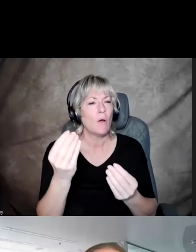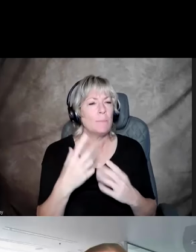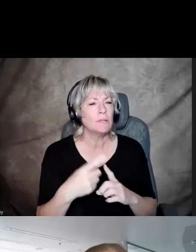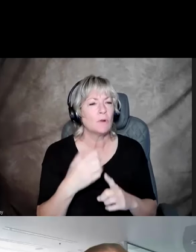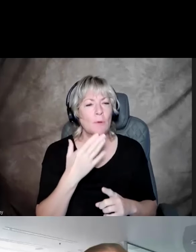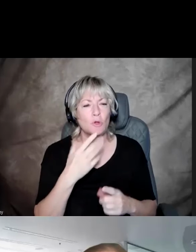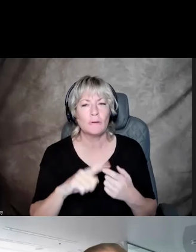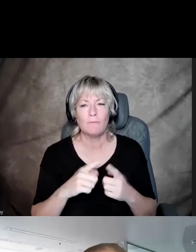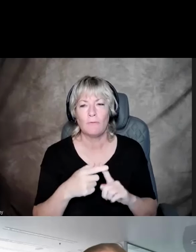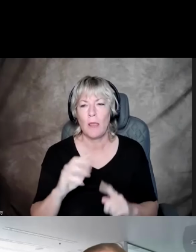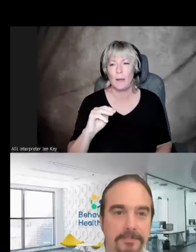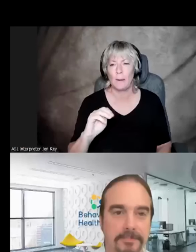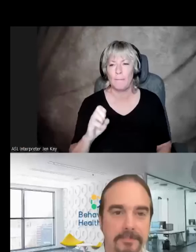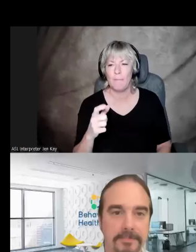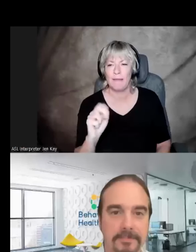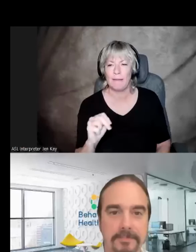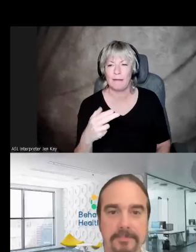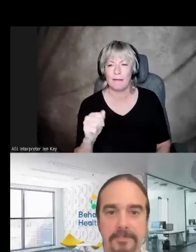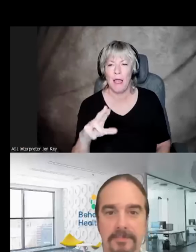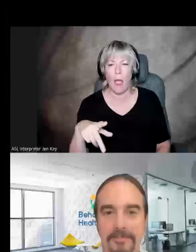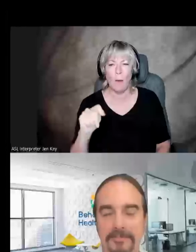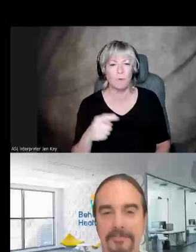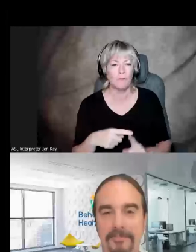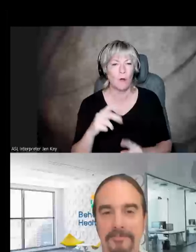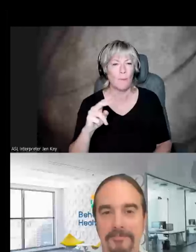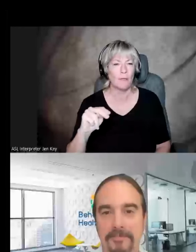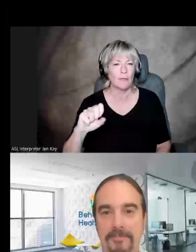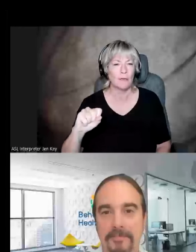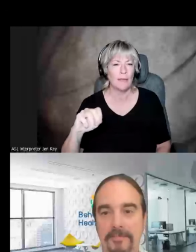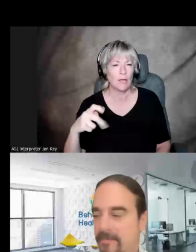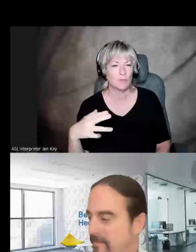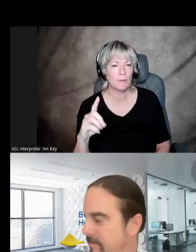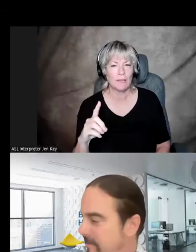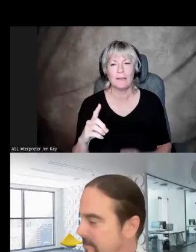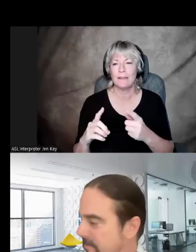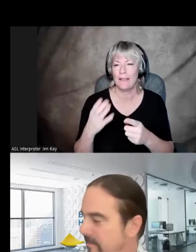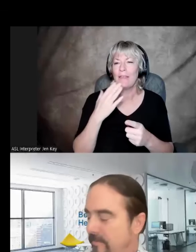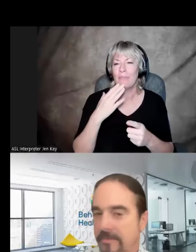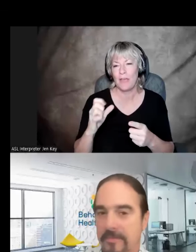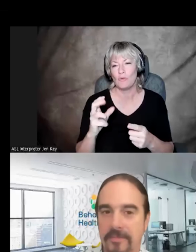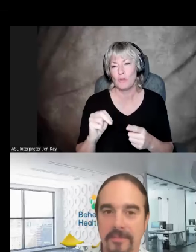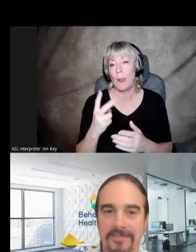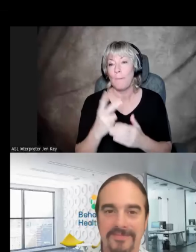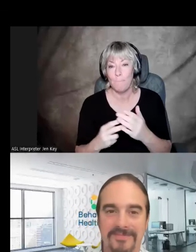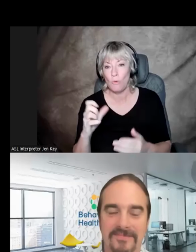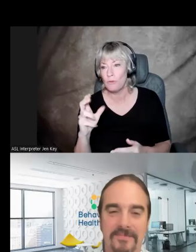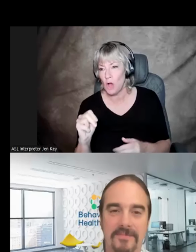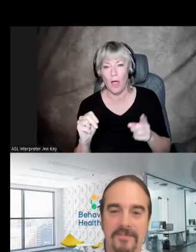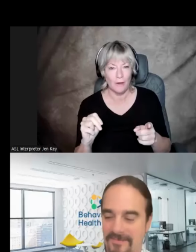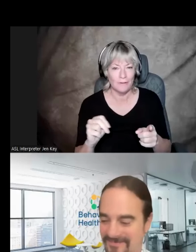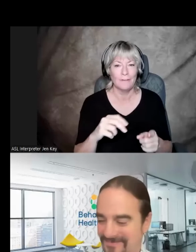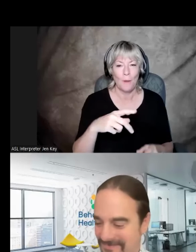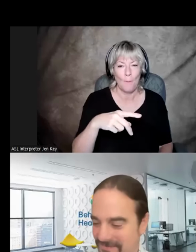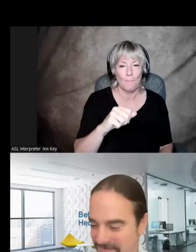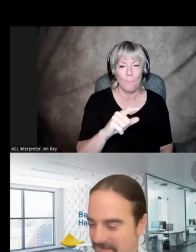Megan Howe for Nashville. Thank you so much, John. And actually both Johns. Thanks, John Palmieri and